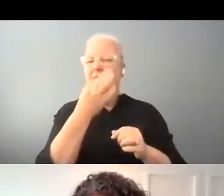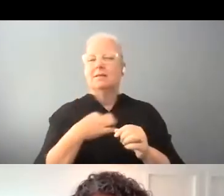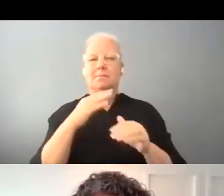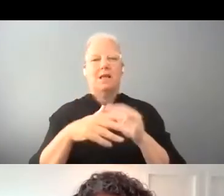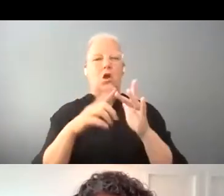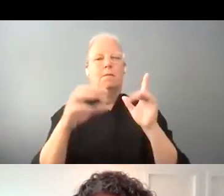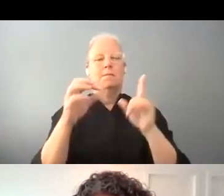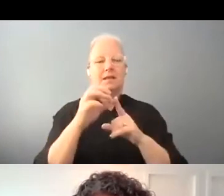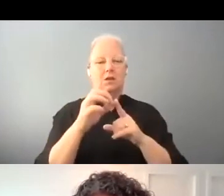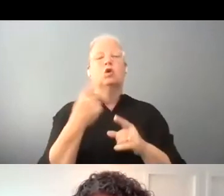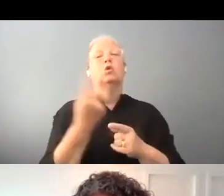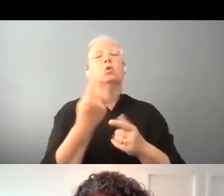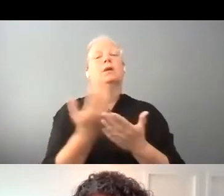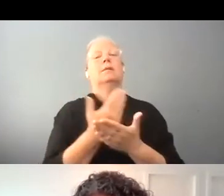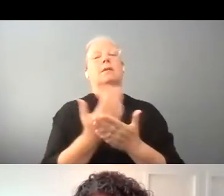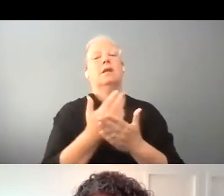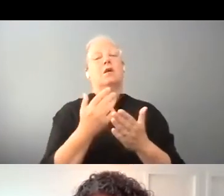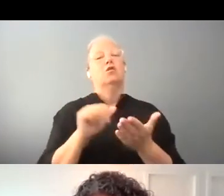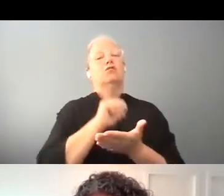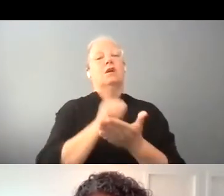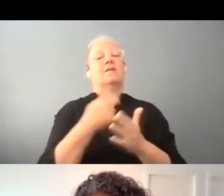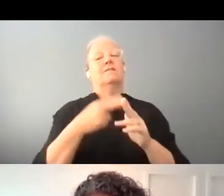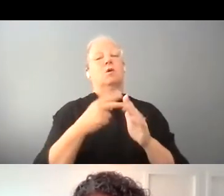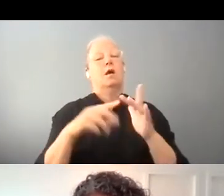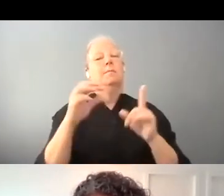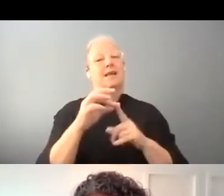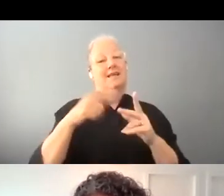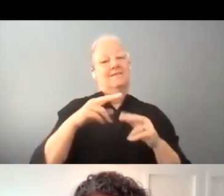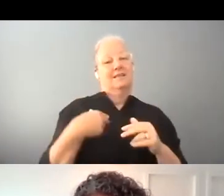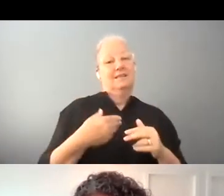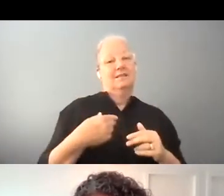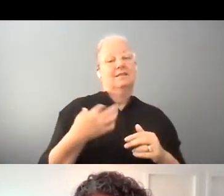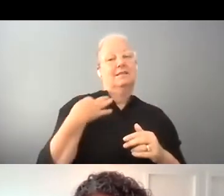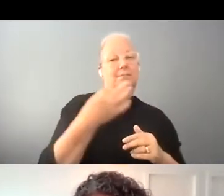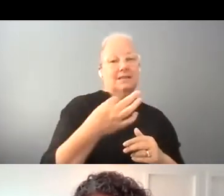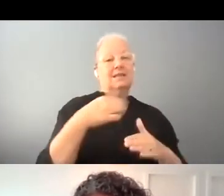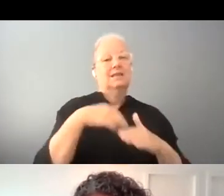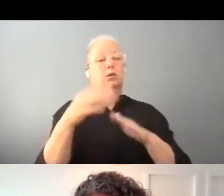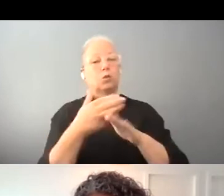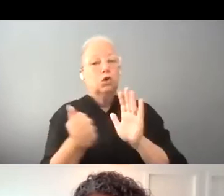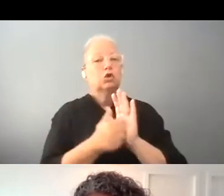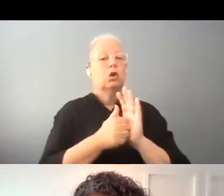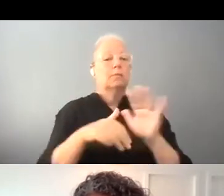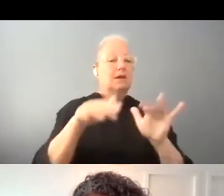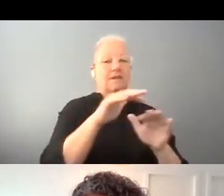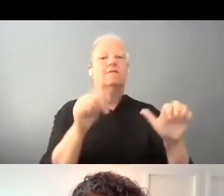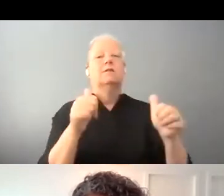question. Who retains the rights or IP to the project if we submit, get into the workshop, go into scripting and development and complete